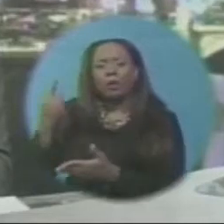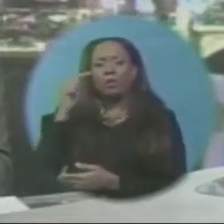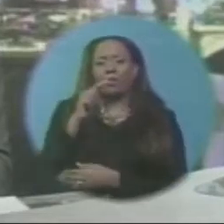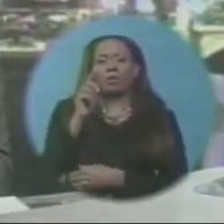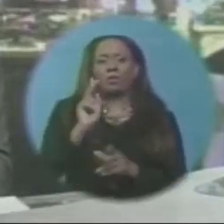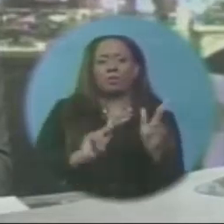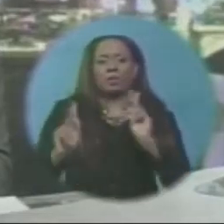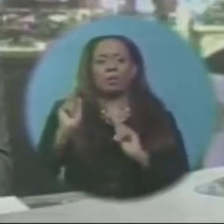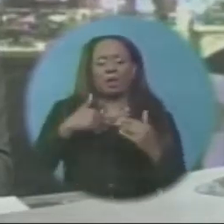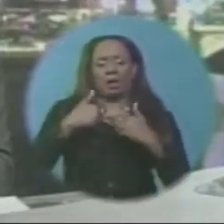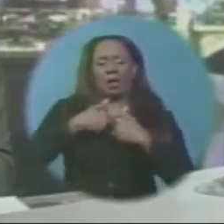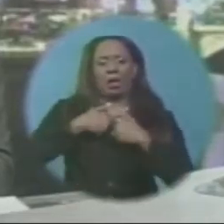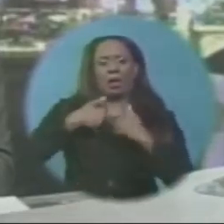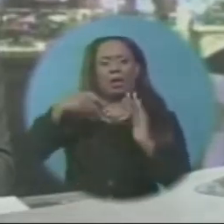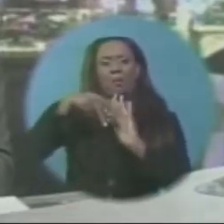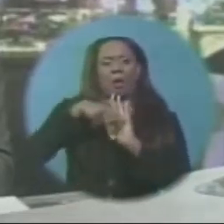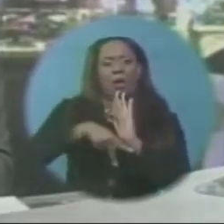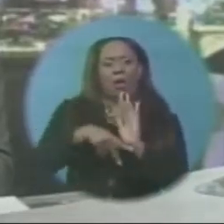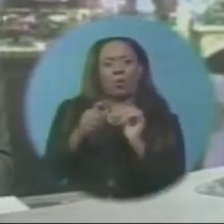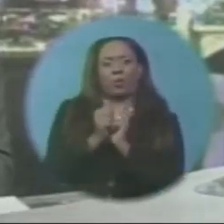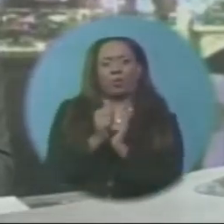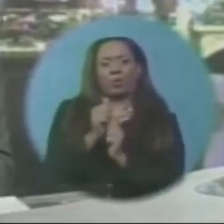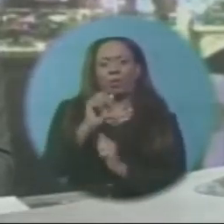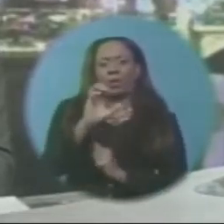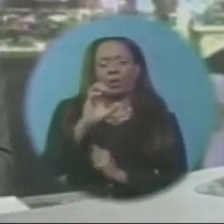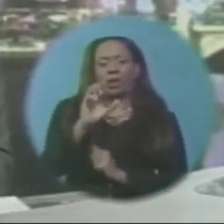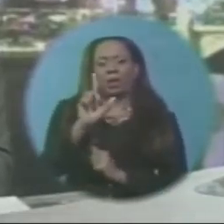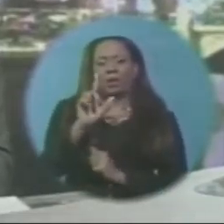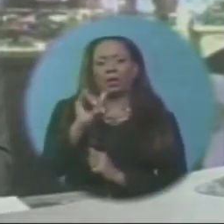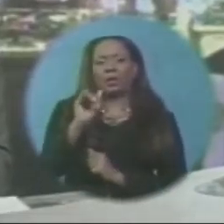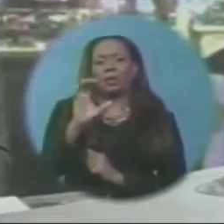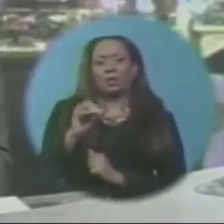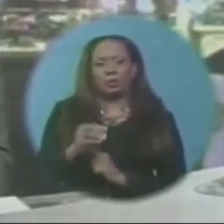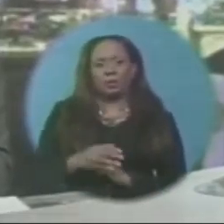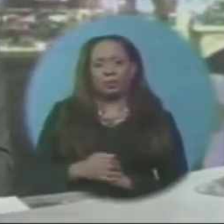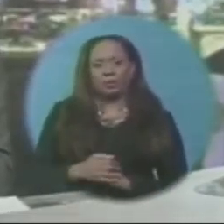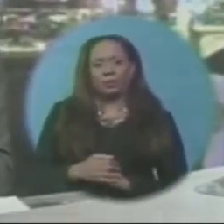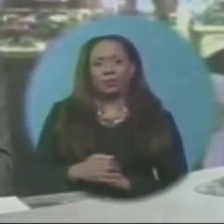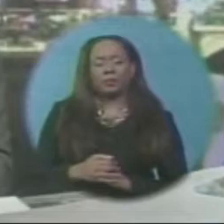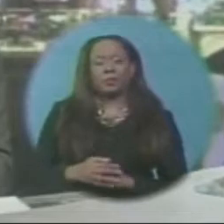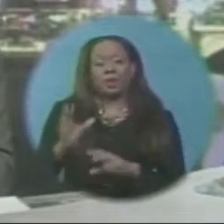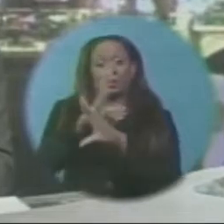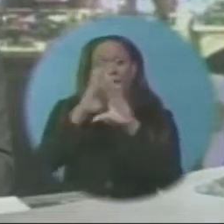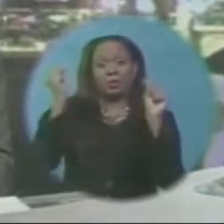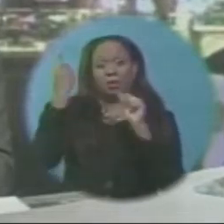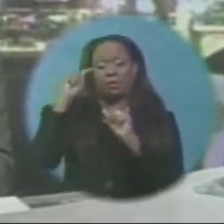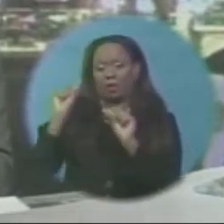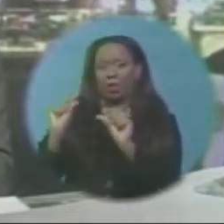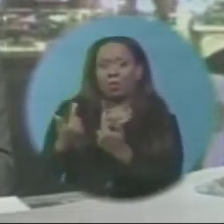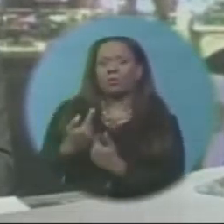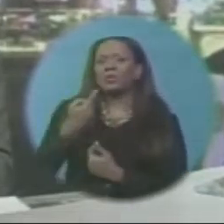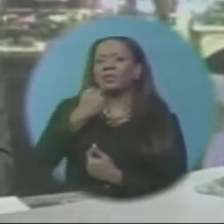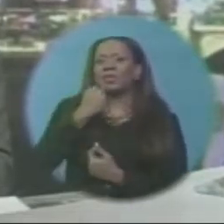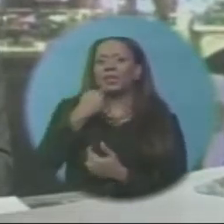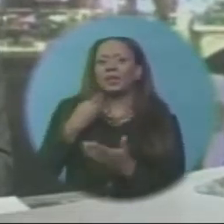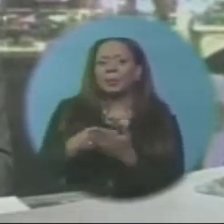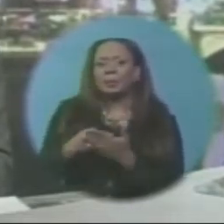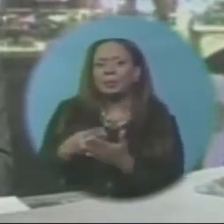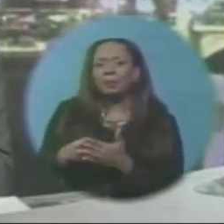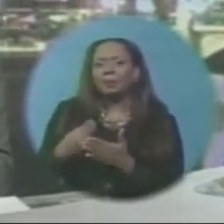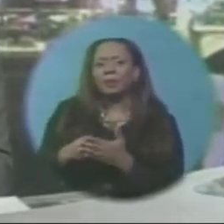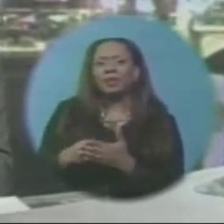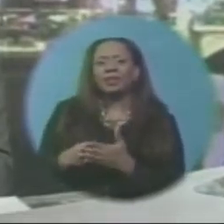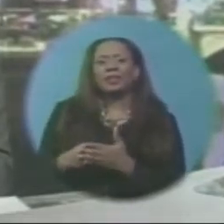of long-suffering policyholders of CLICO. According to BIPA President June Fowler, the pensions and investments of